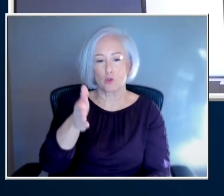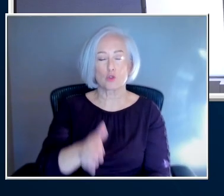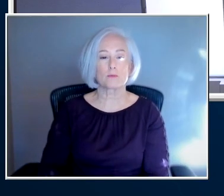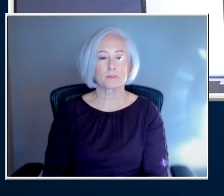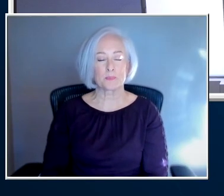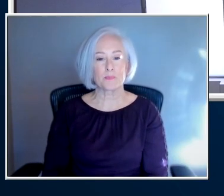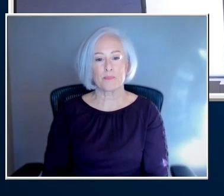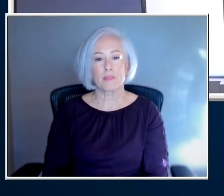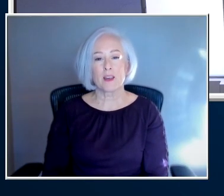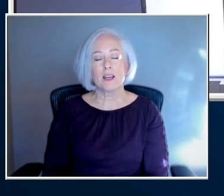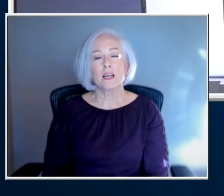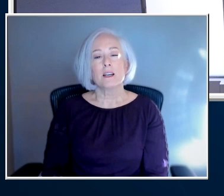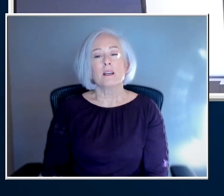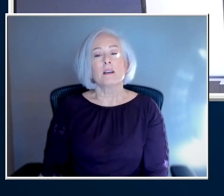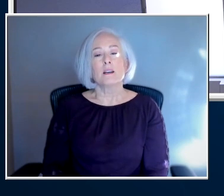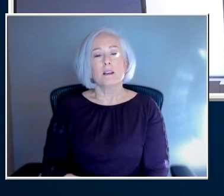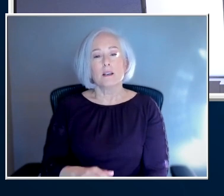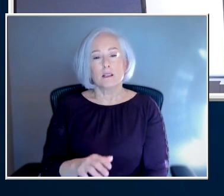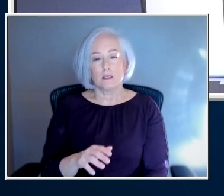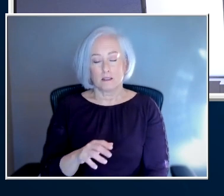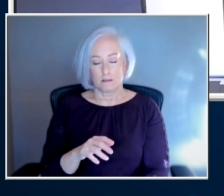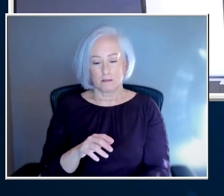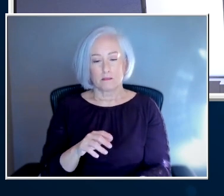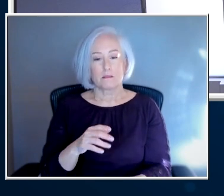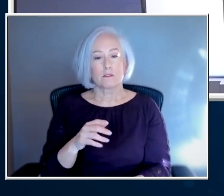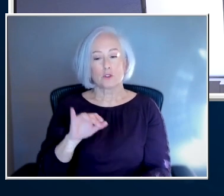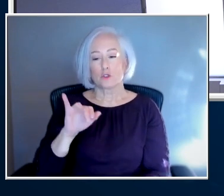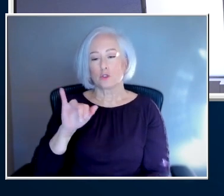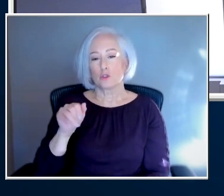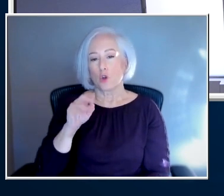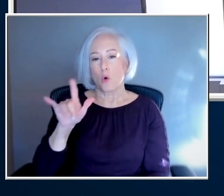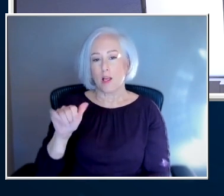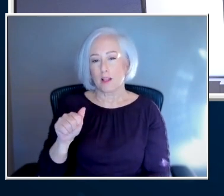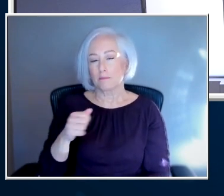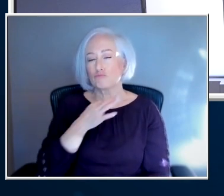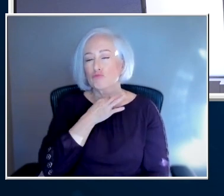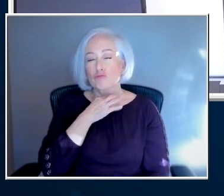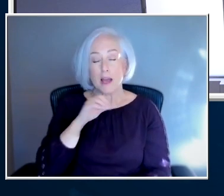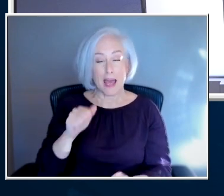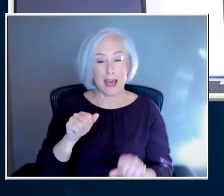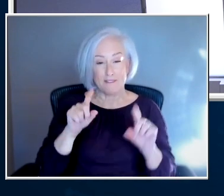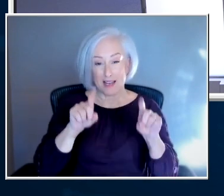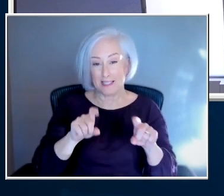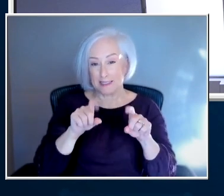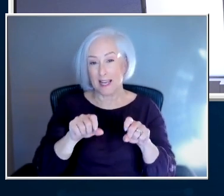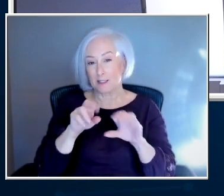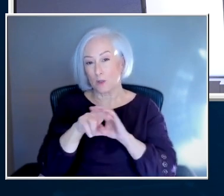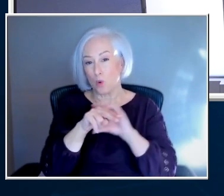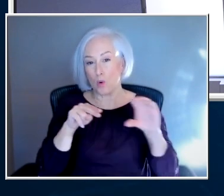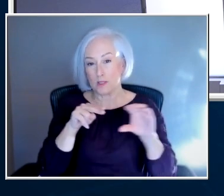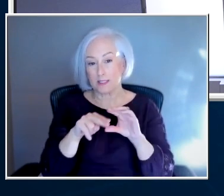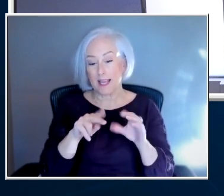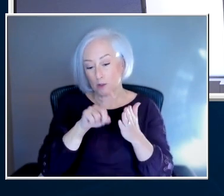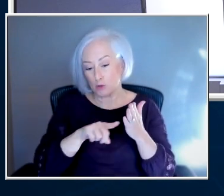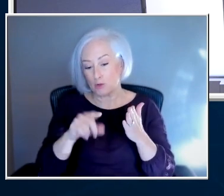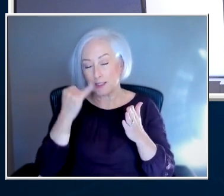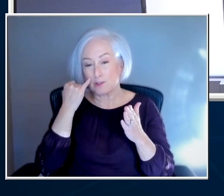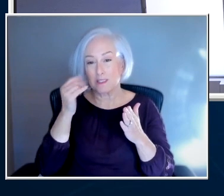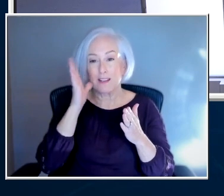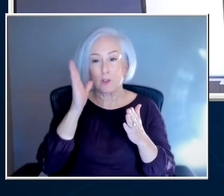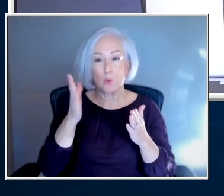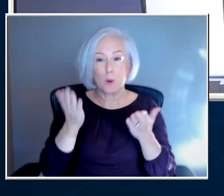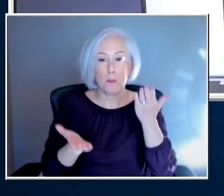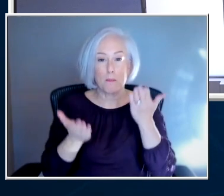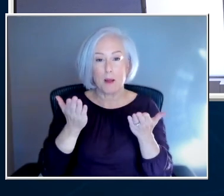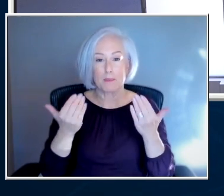combo question from Joellen and Paul. Is there a test or a scan to check your stroke likelihood? Are there any genetic